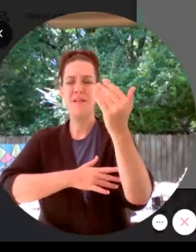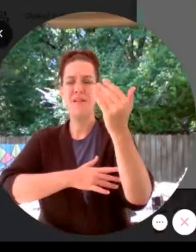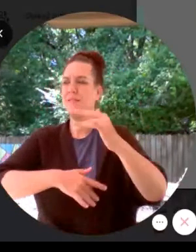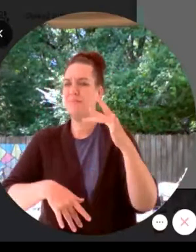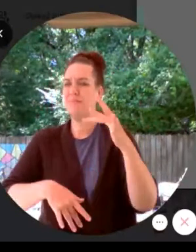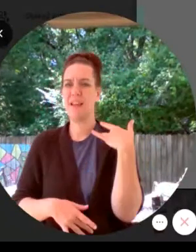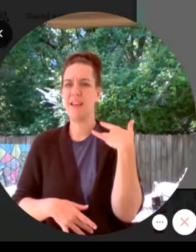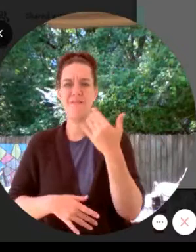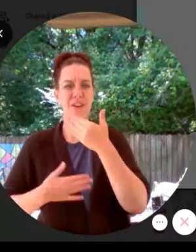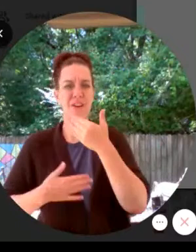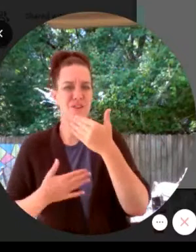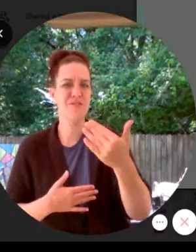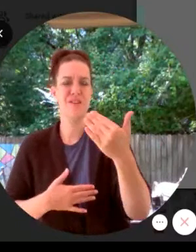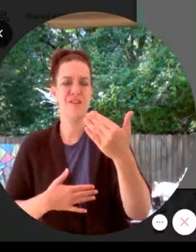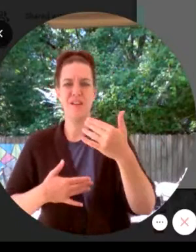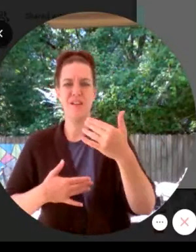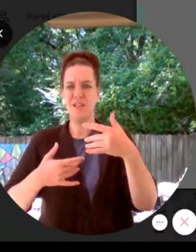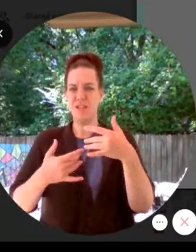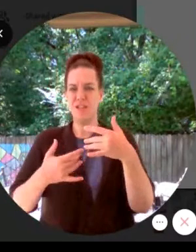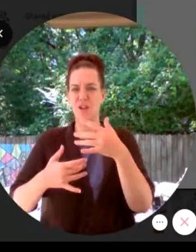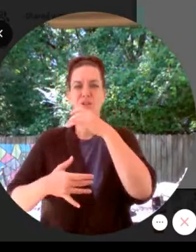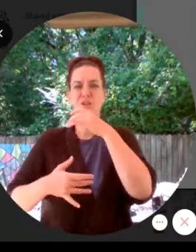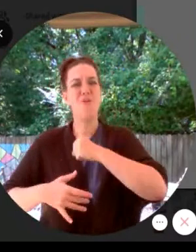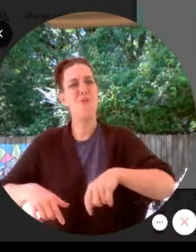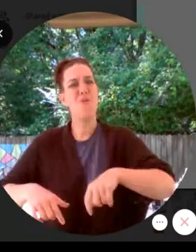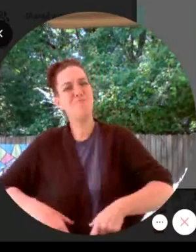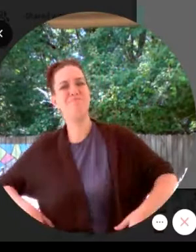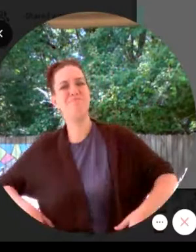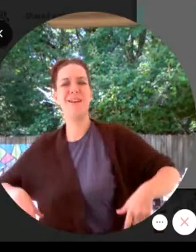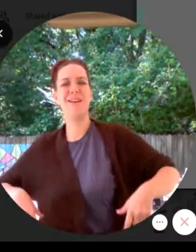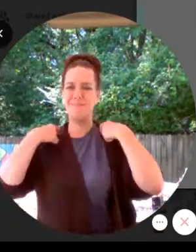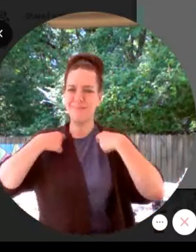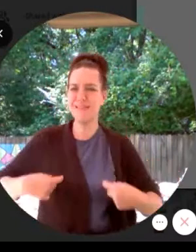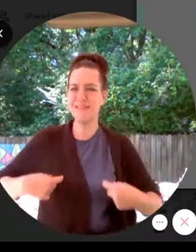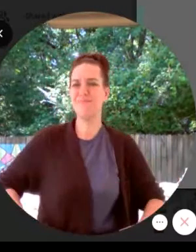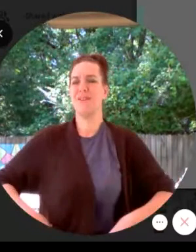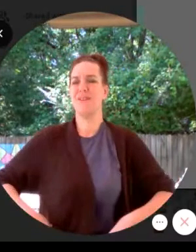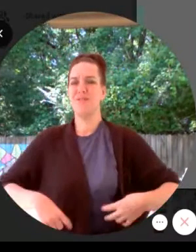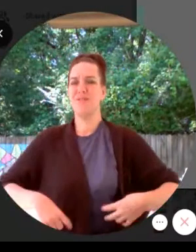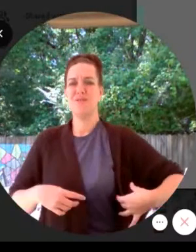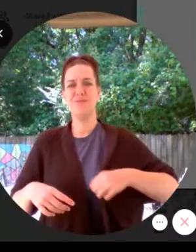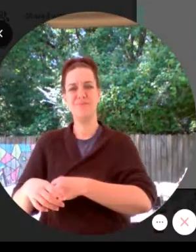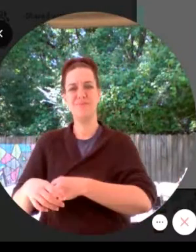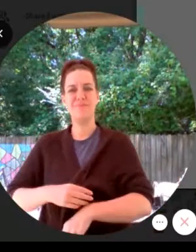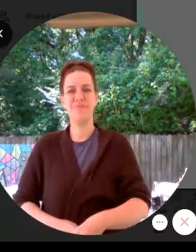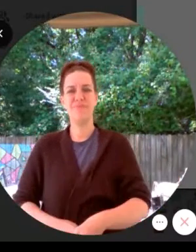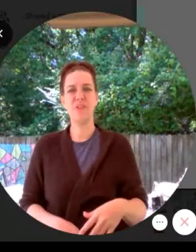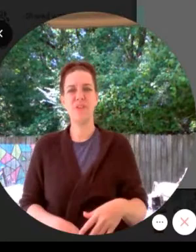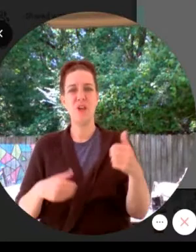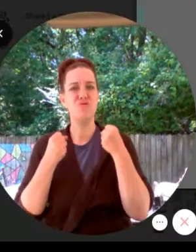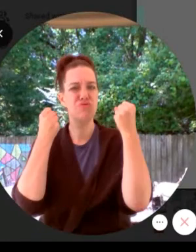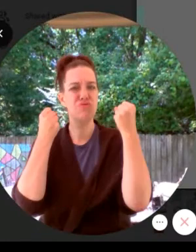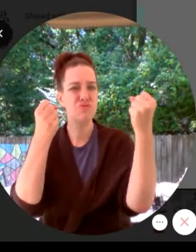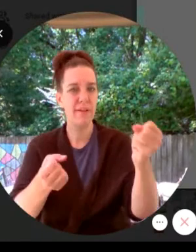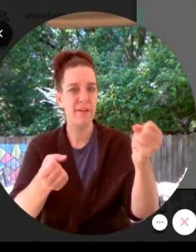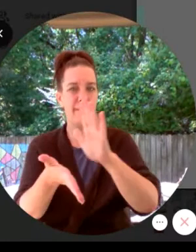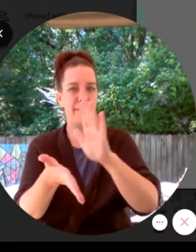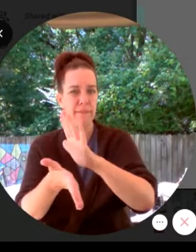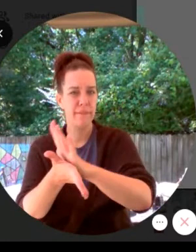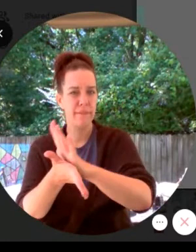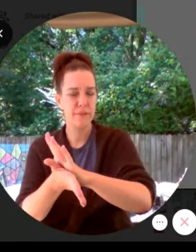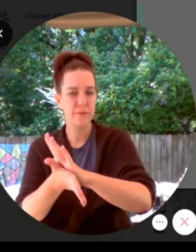the old belt and suspenders, drive to the school, and